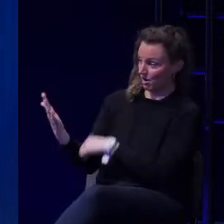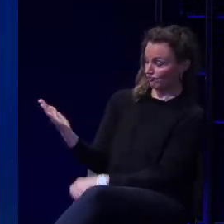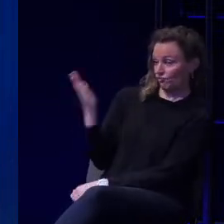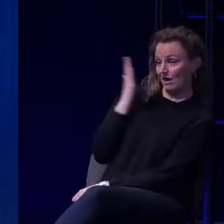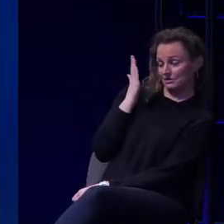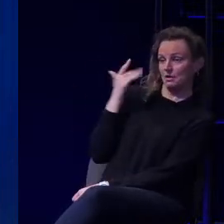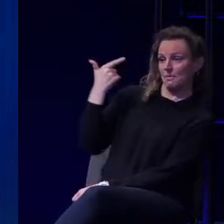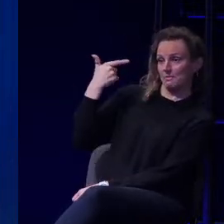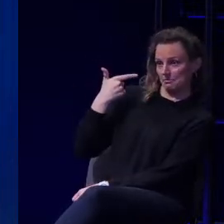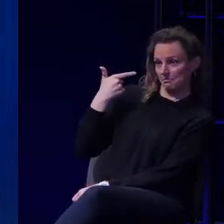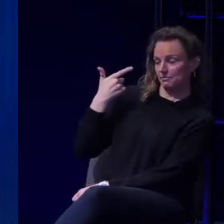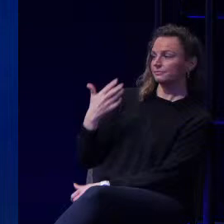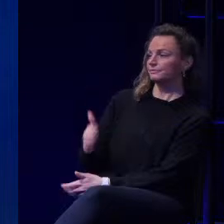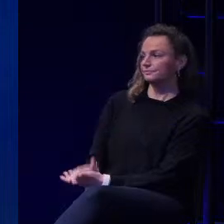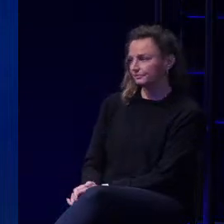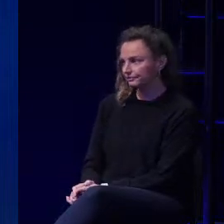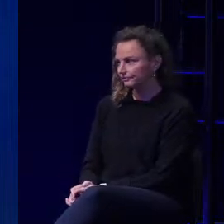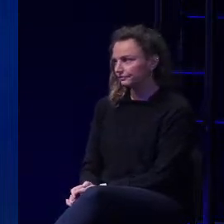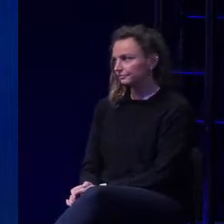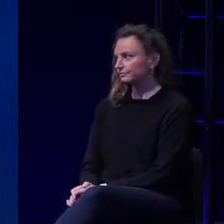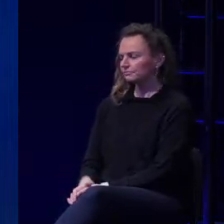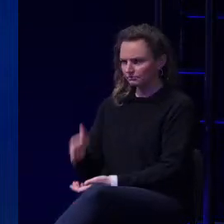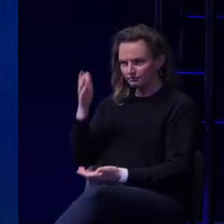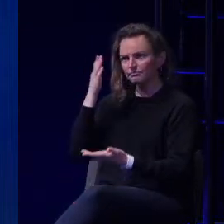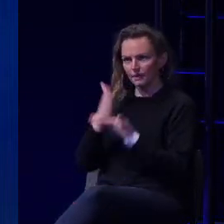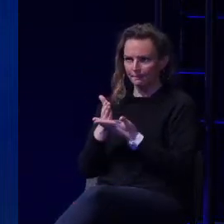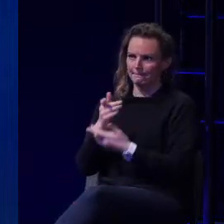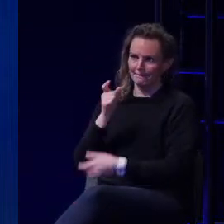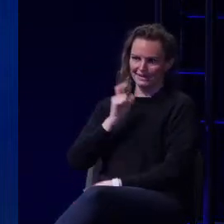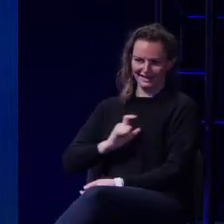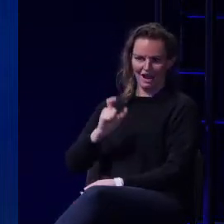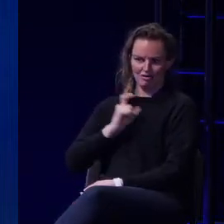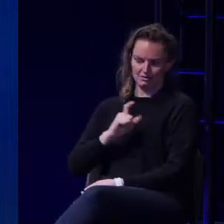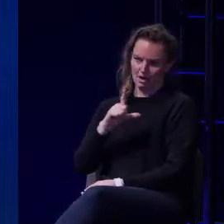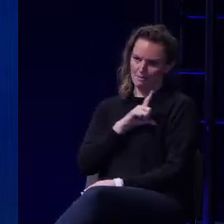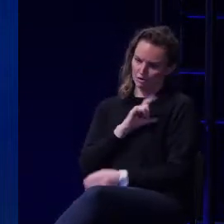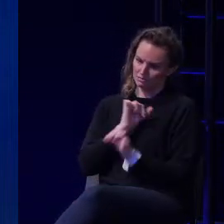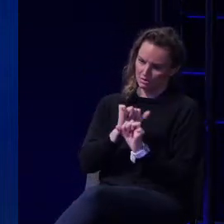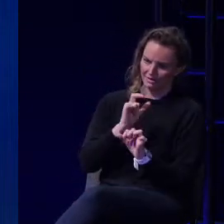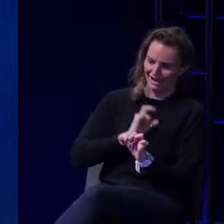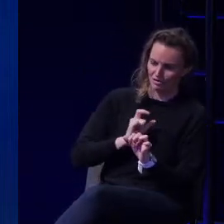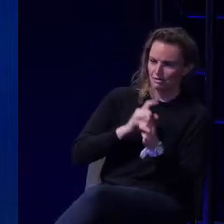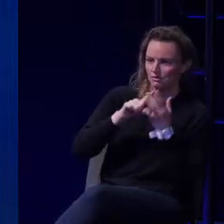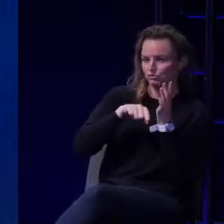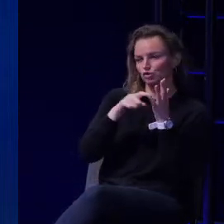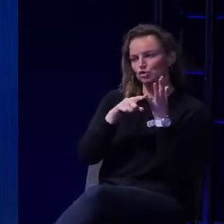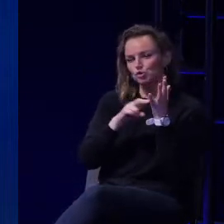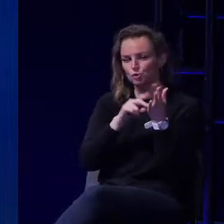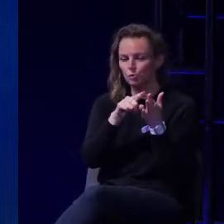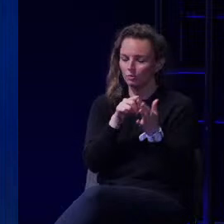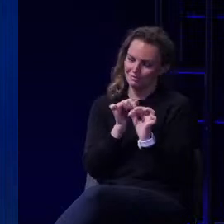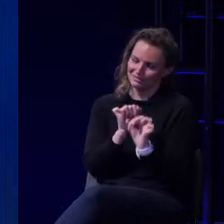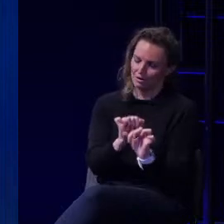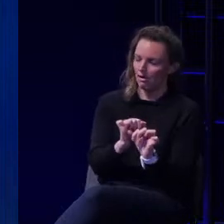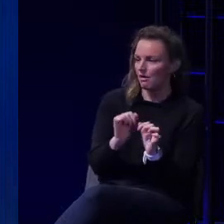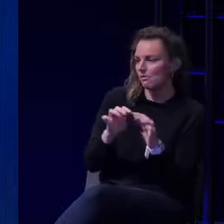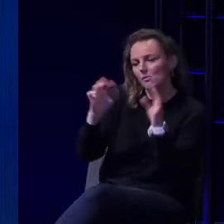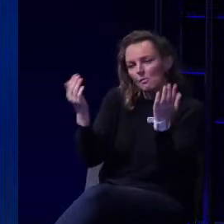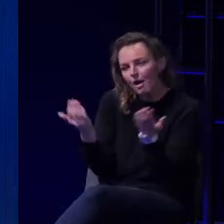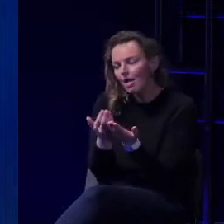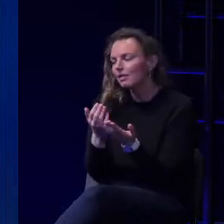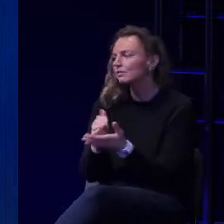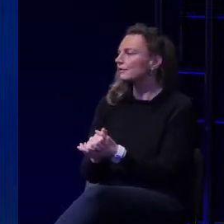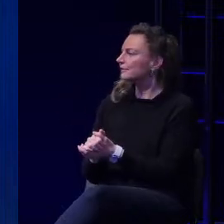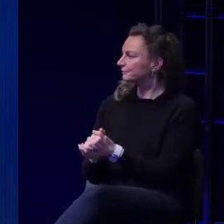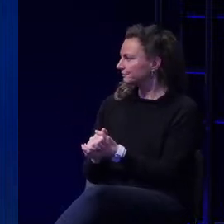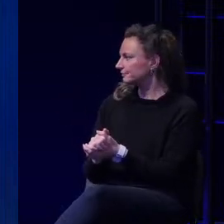her. Yeah. Well, it's totally in character because it's June's world. I think you were saying in the earlier seminar, for those who weren't